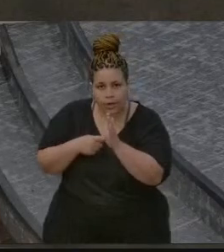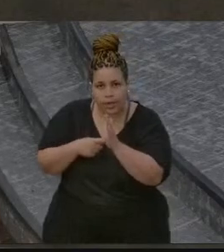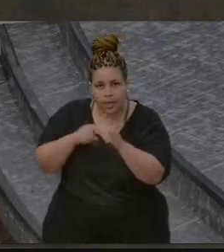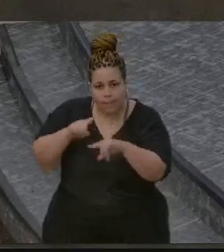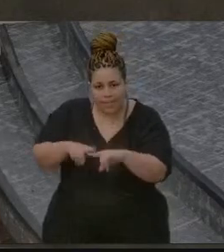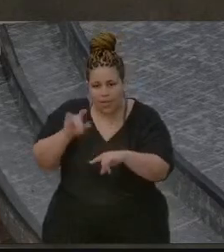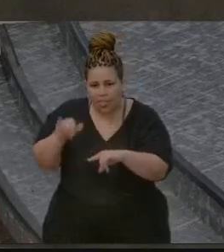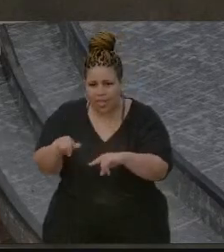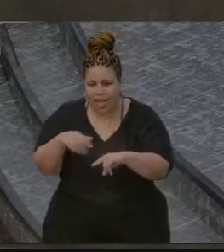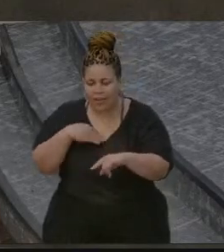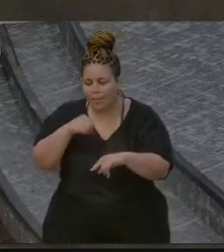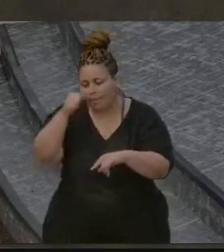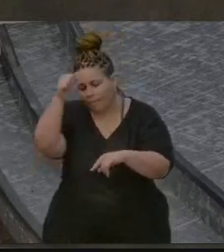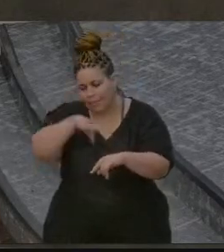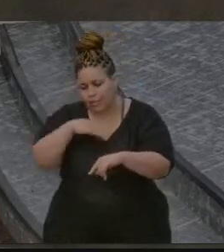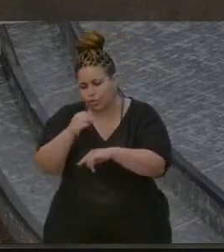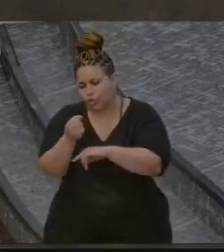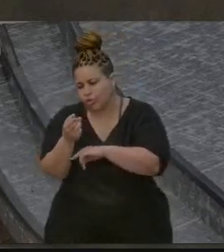to you,